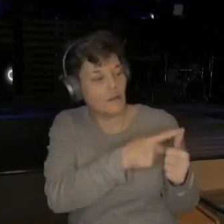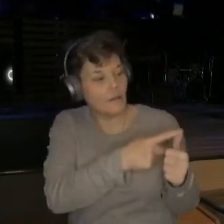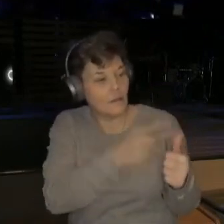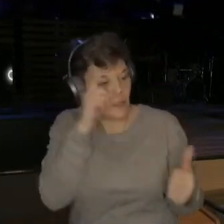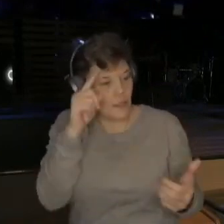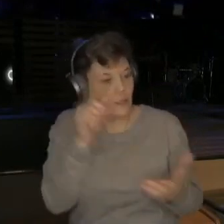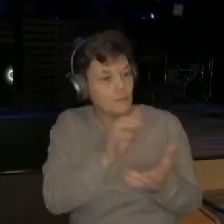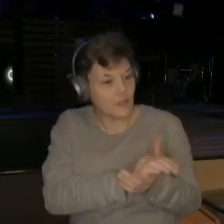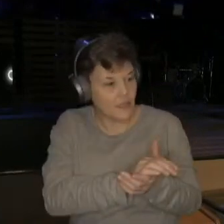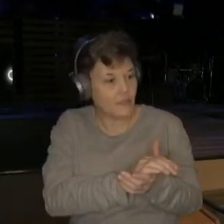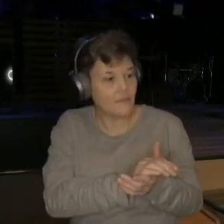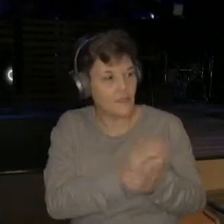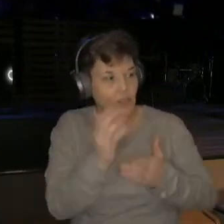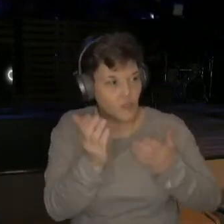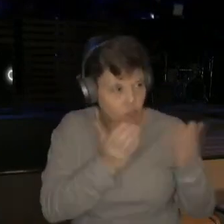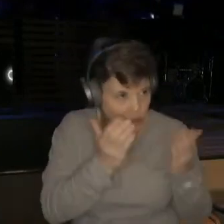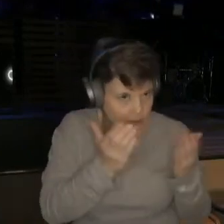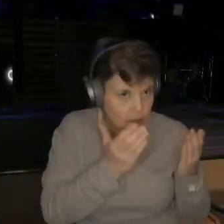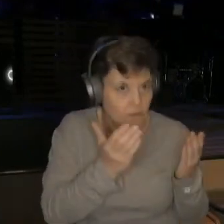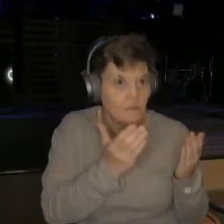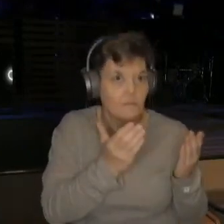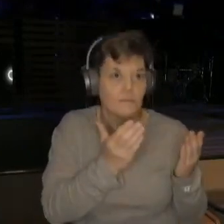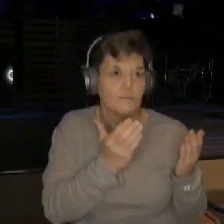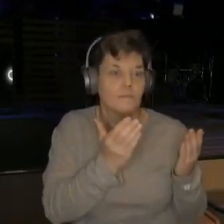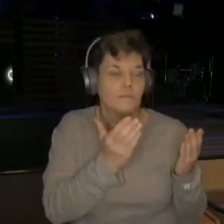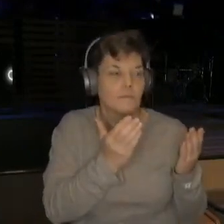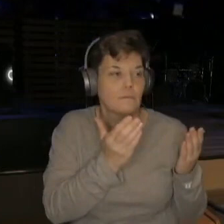earning favor from his father.